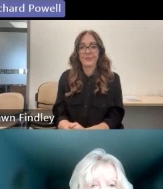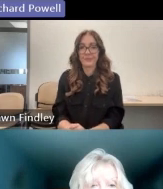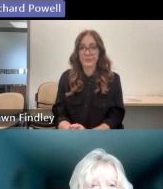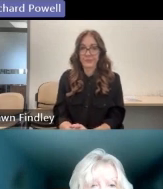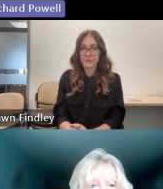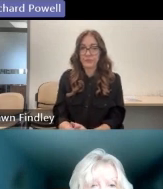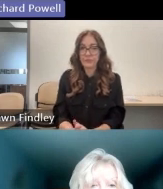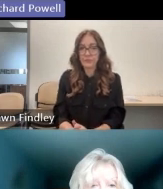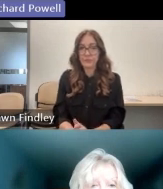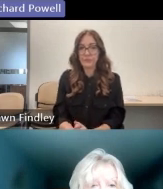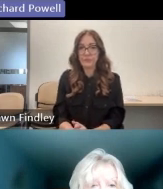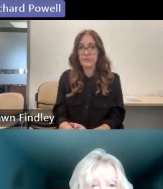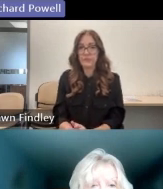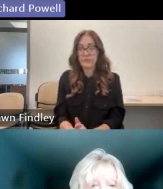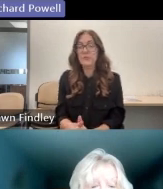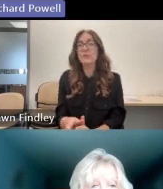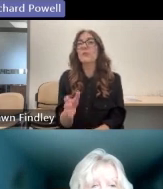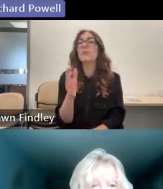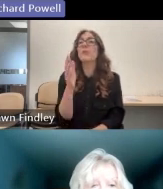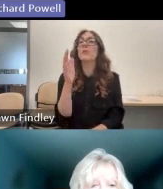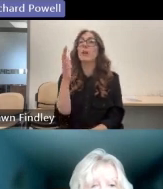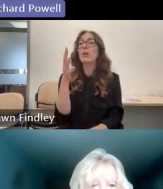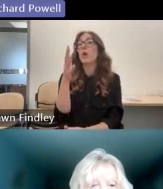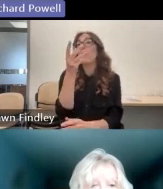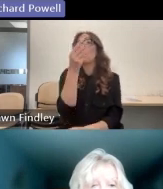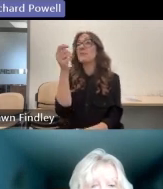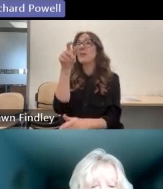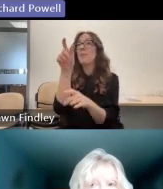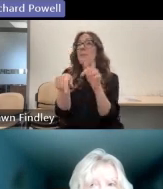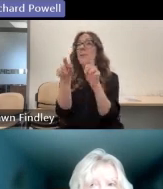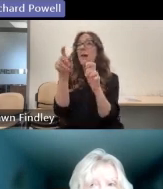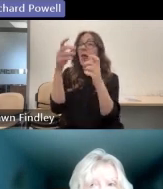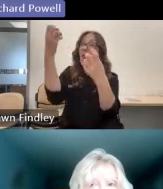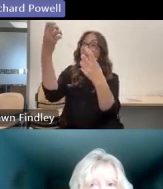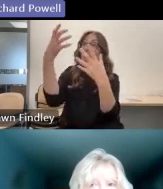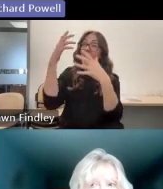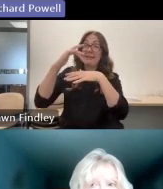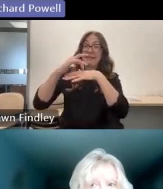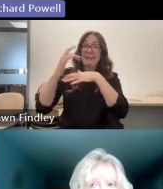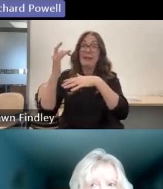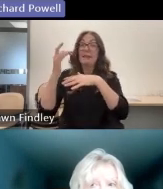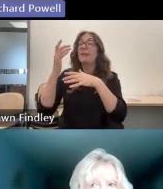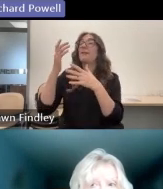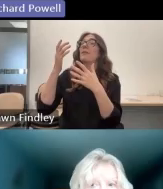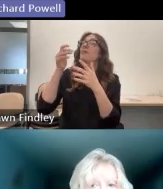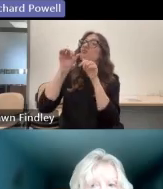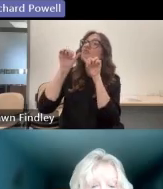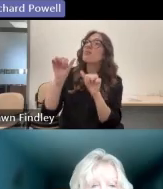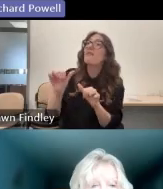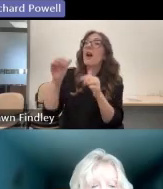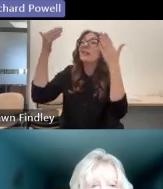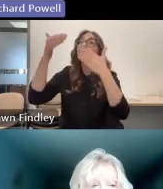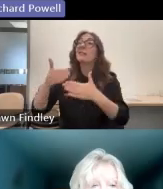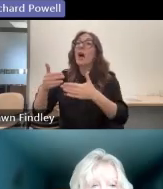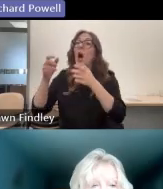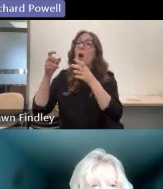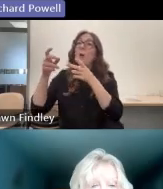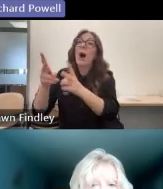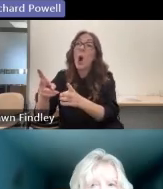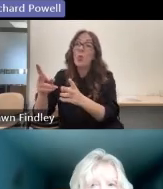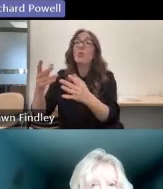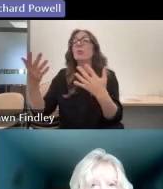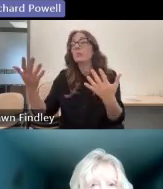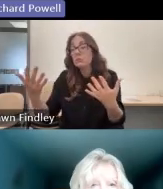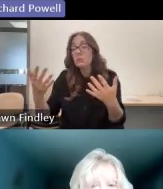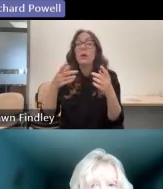affects them. Certainly, people with light sensitivity would appreciate dark mode, and there may be other people that may appreciate